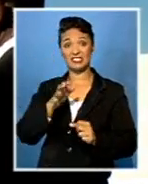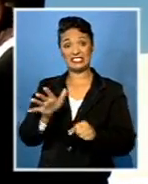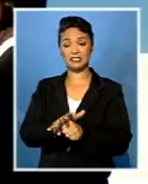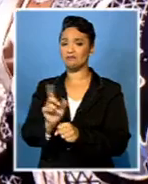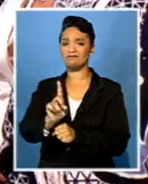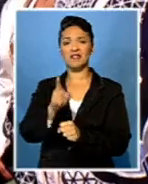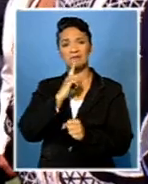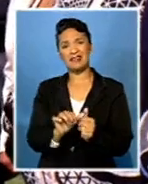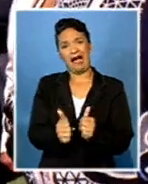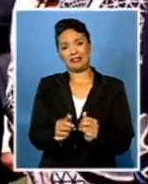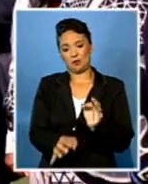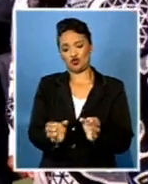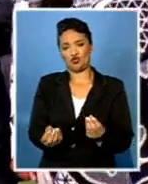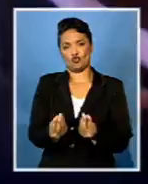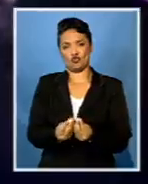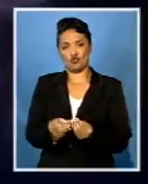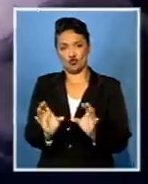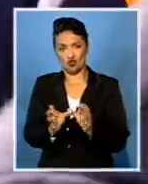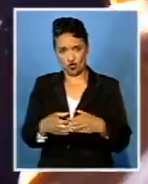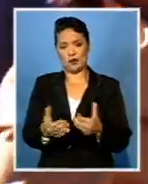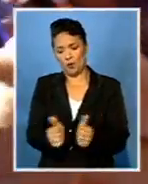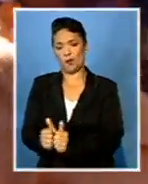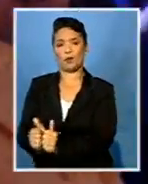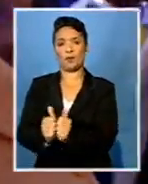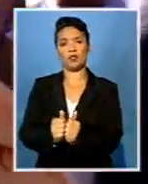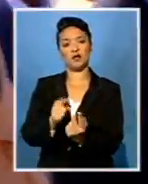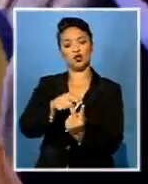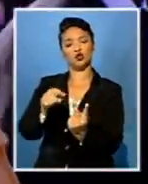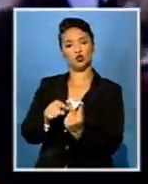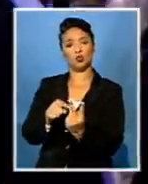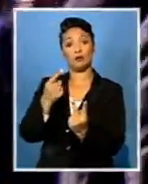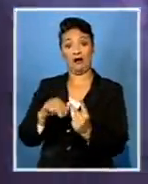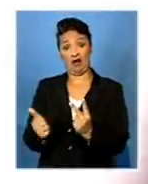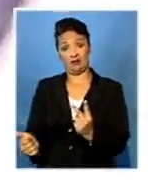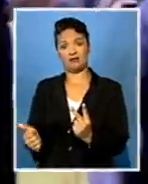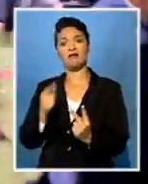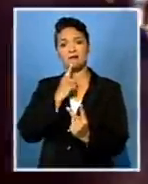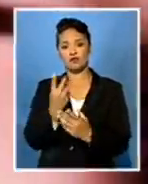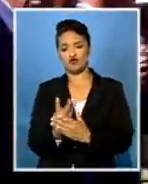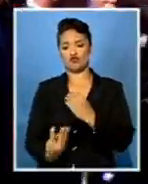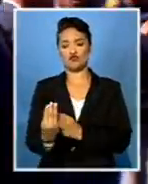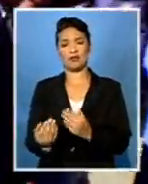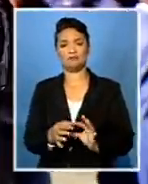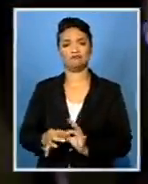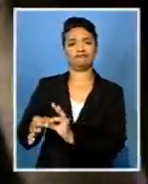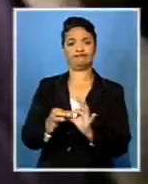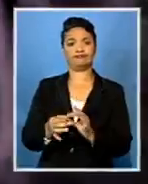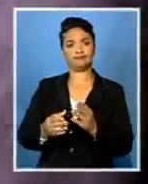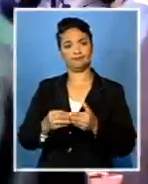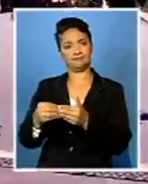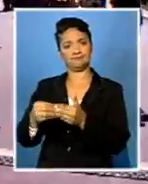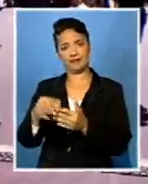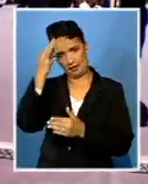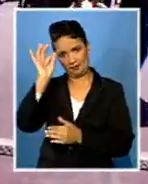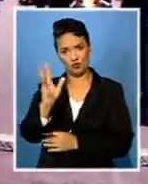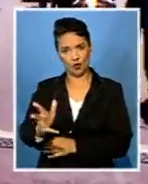govern with the help of the Alliance of Democrats, the Basotho National Party and Reformed Congress of Lesotho.